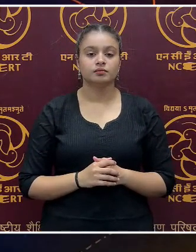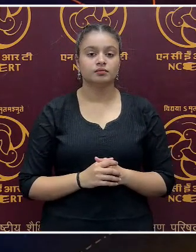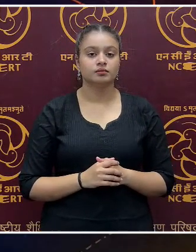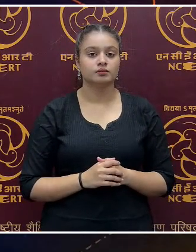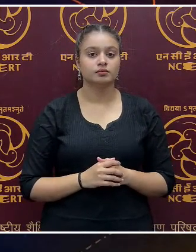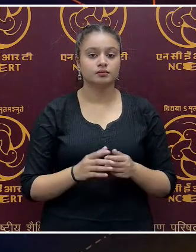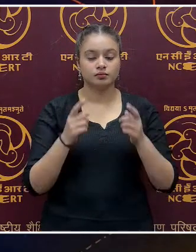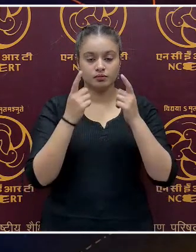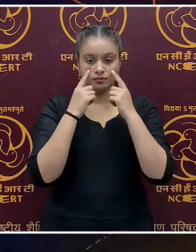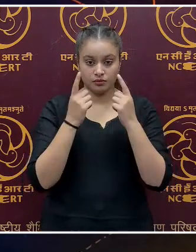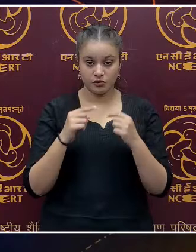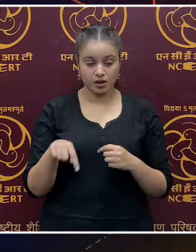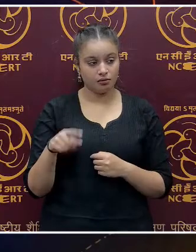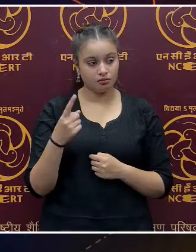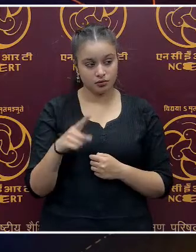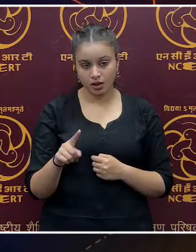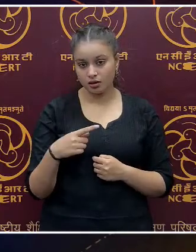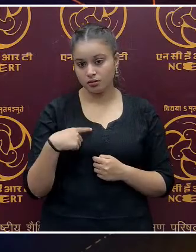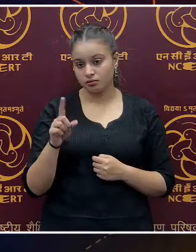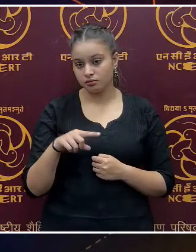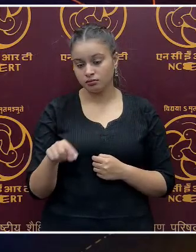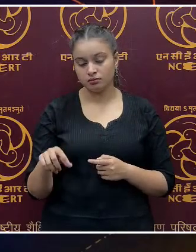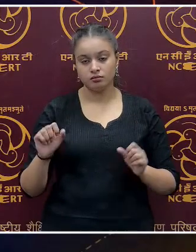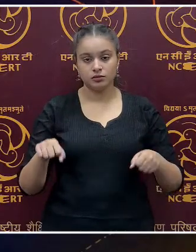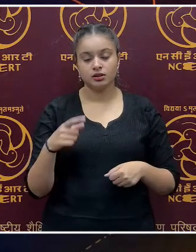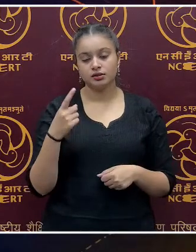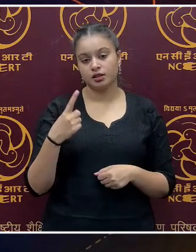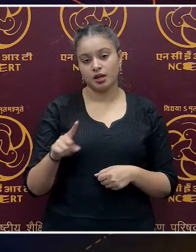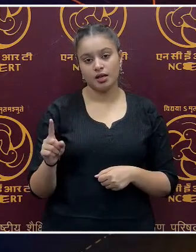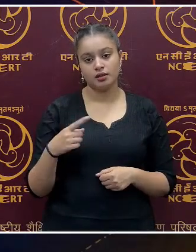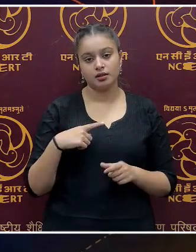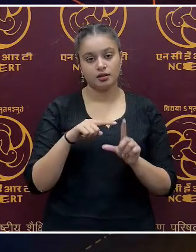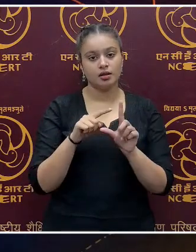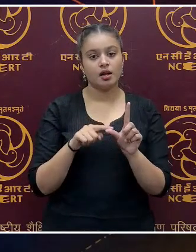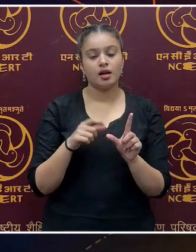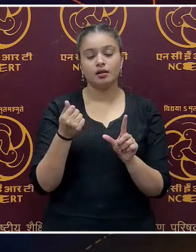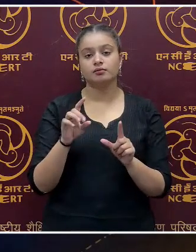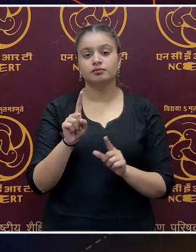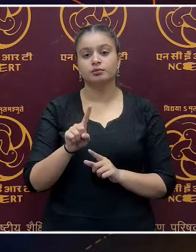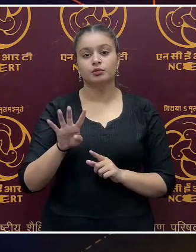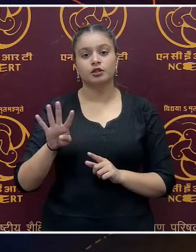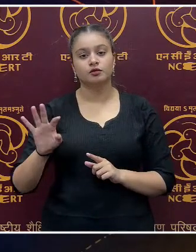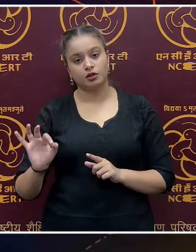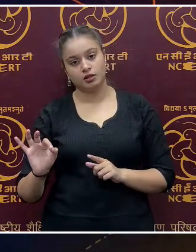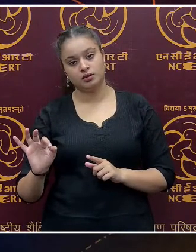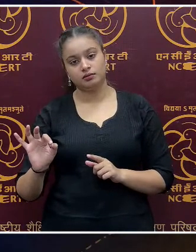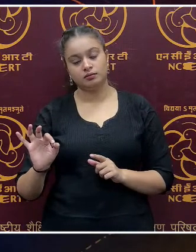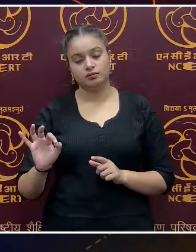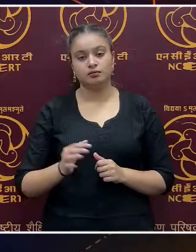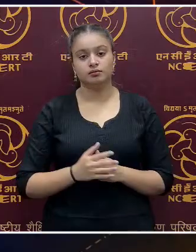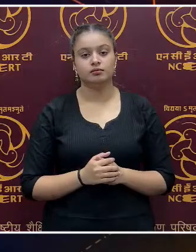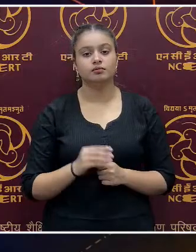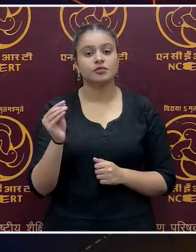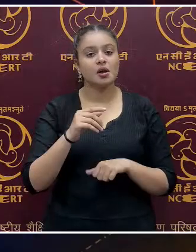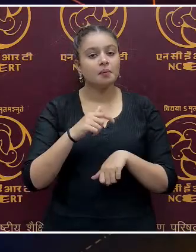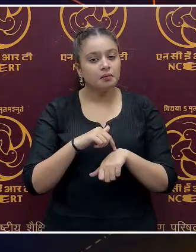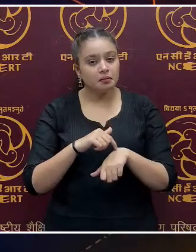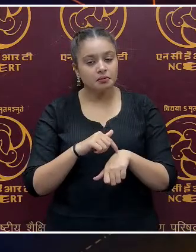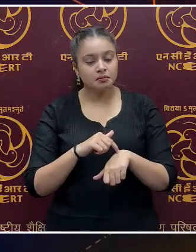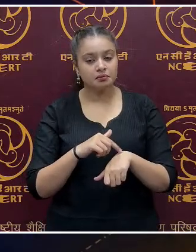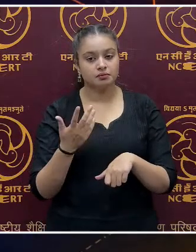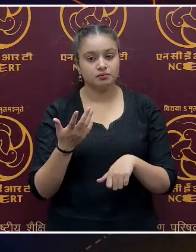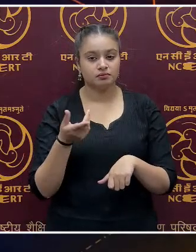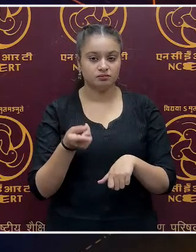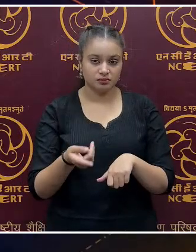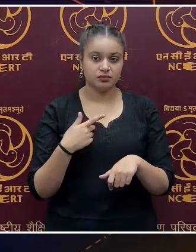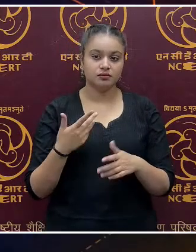Then we will check whether it's right or wrong. Yeah, correct. The angle is 140 degrees. So, sometimes there is